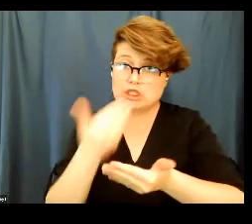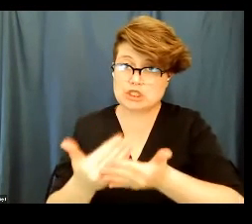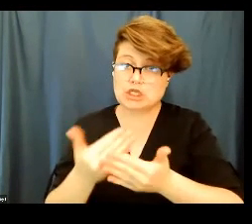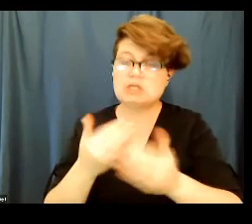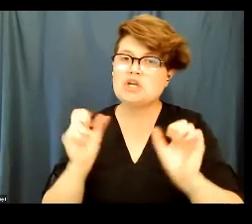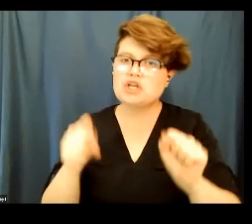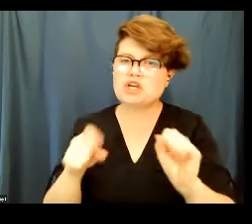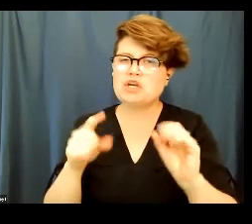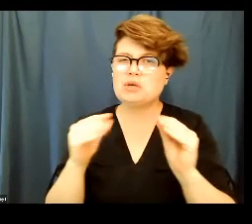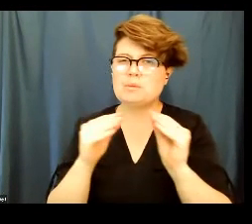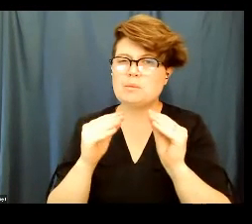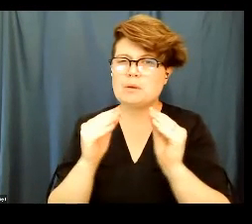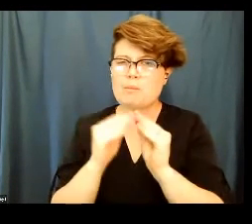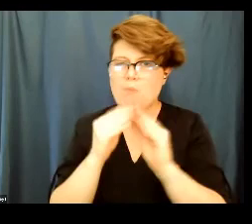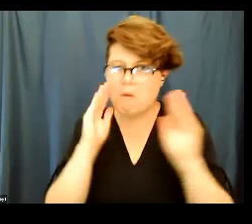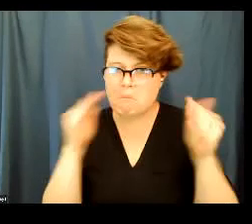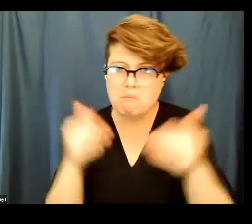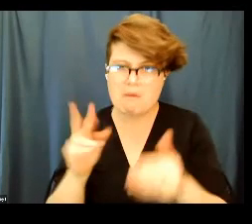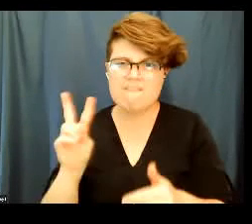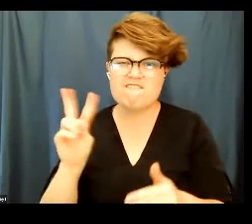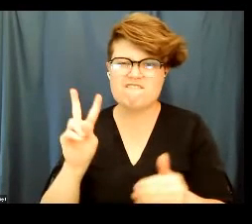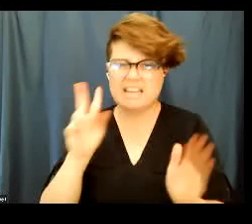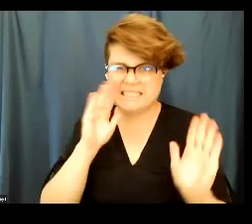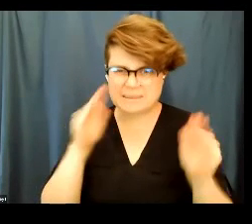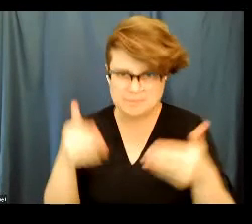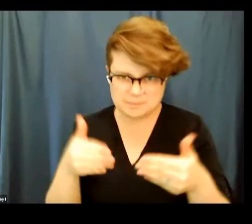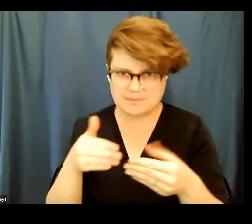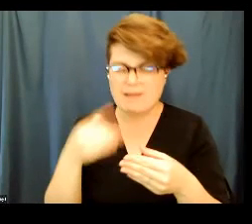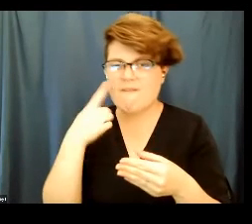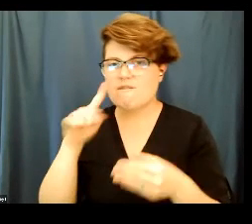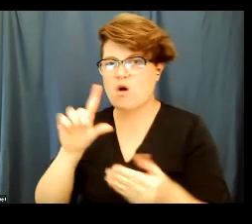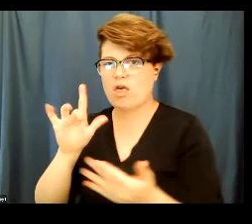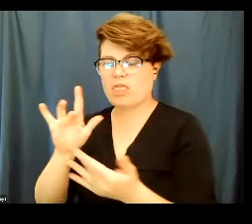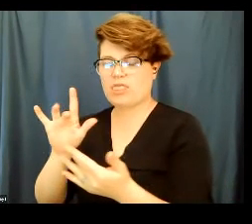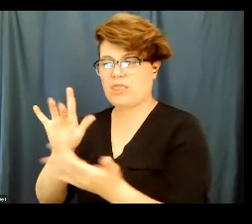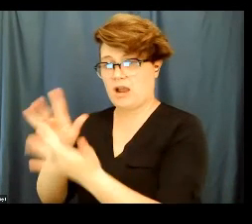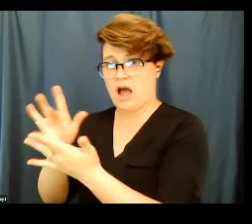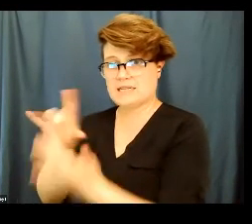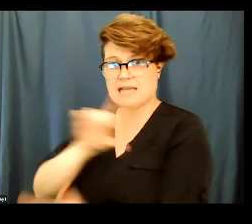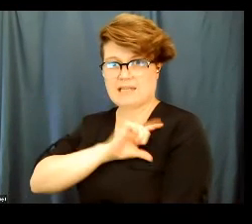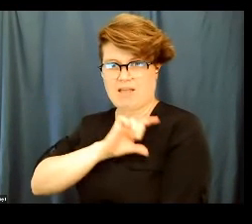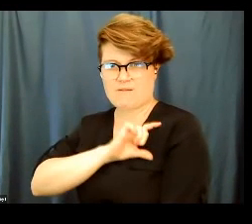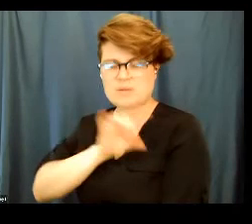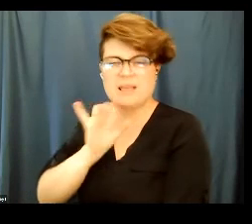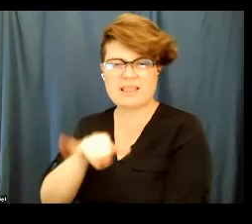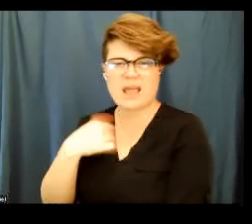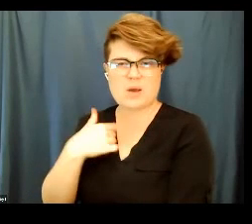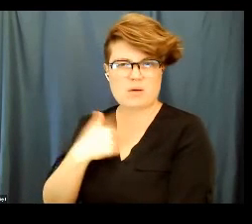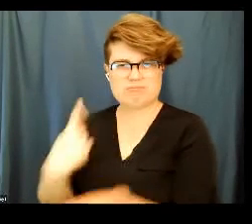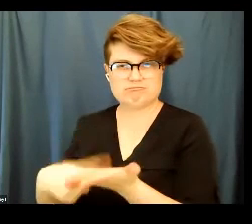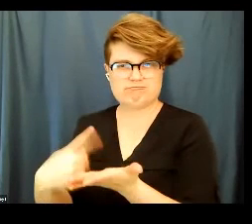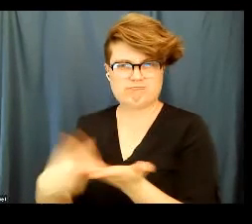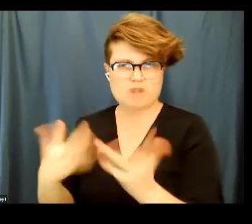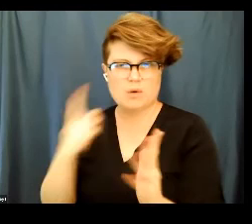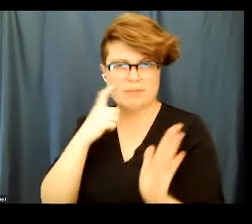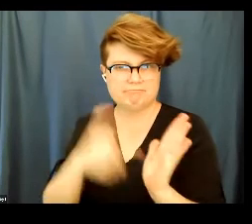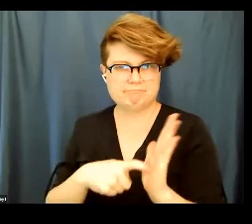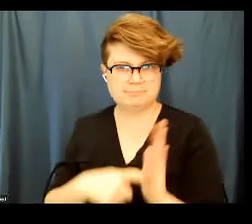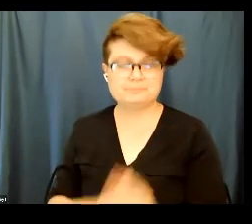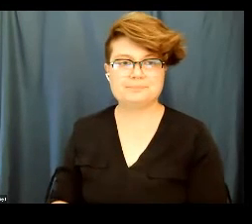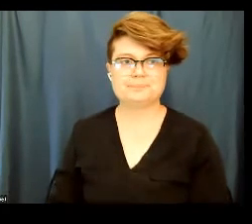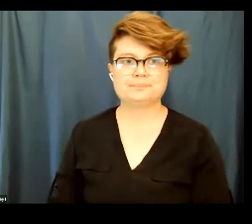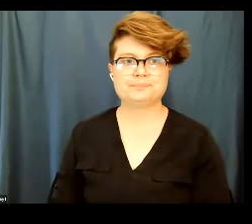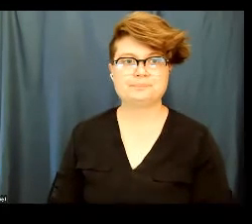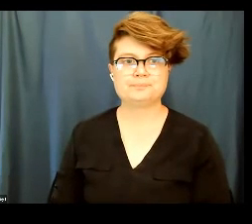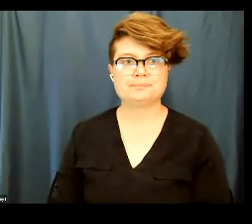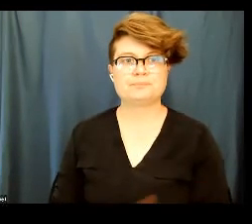victim-centered as far as law enforcement being contacted. Those are some of the main things we identified. All right, so now we're going to